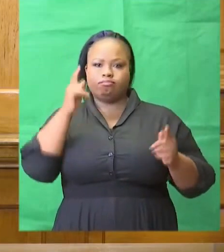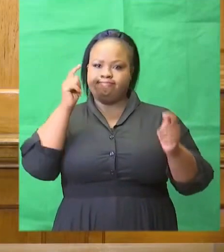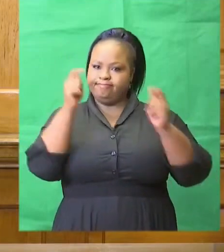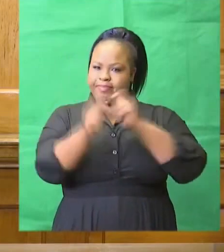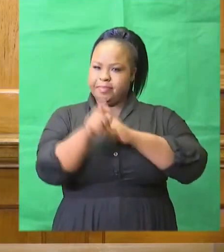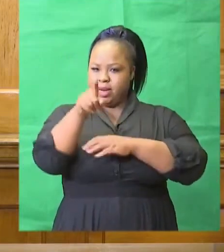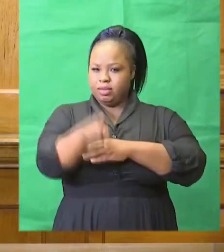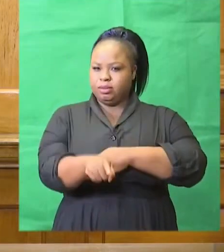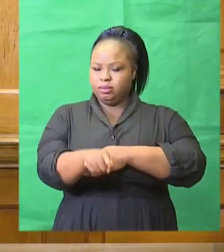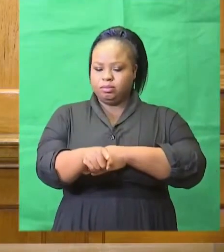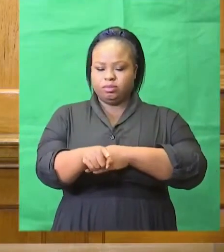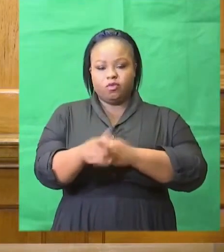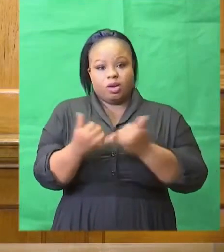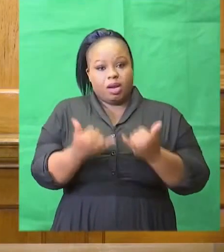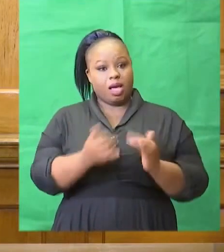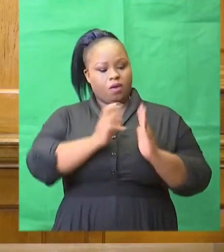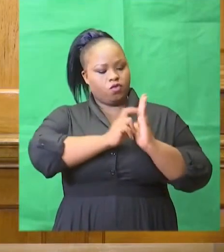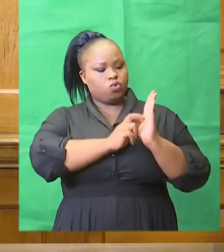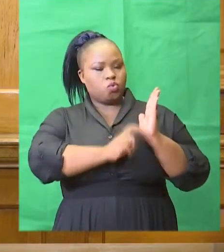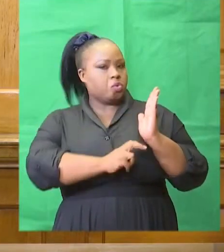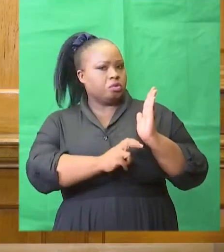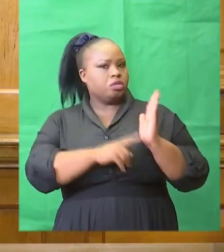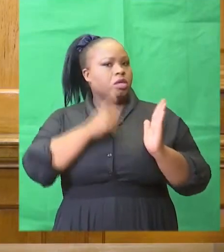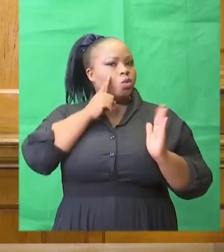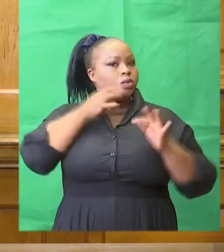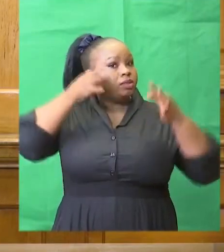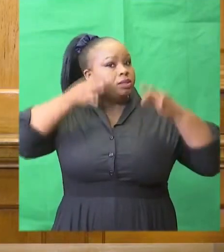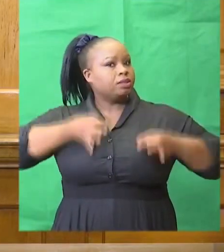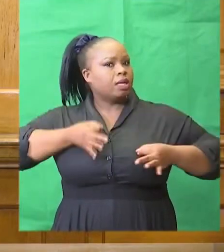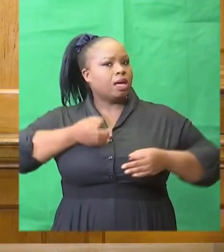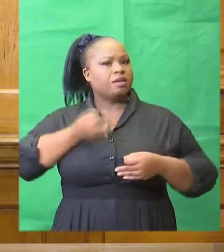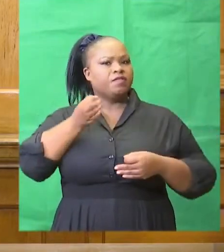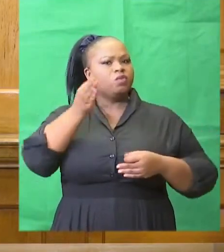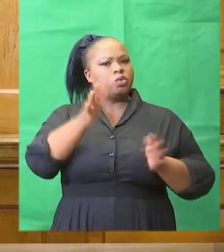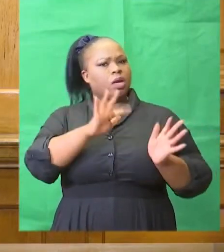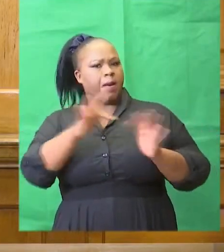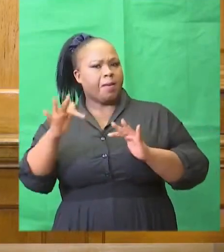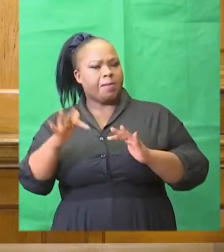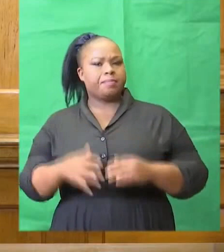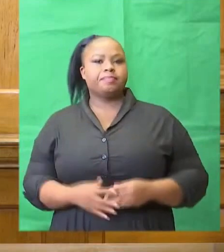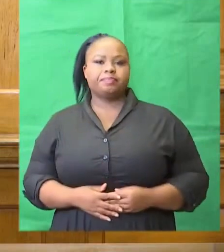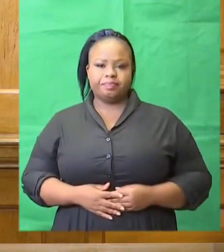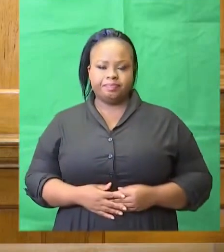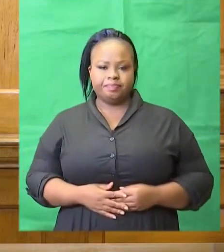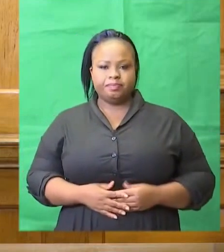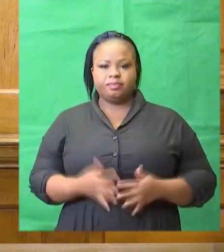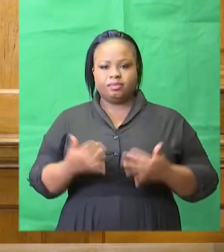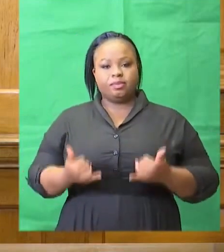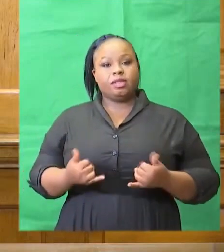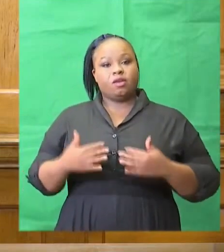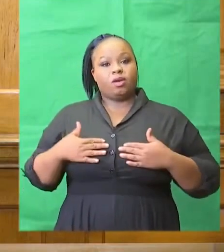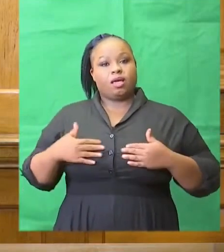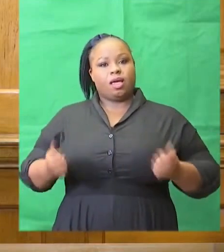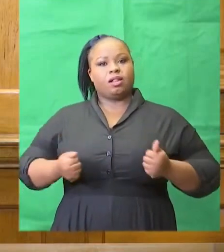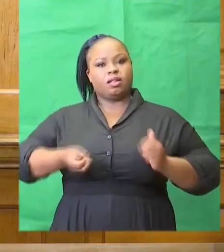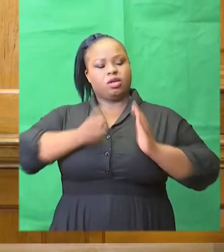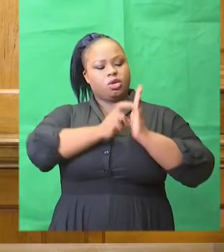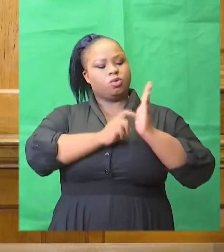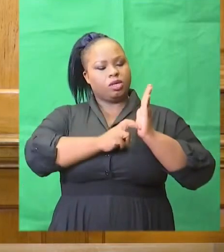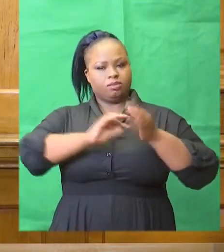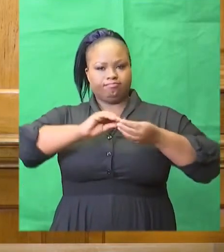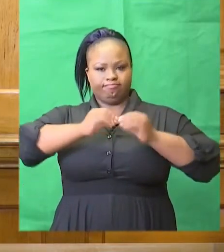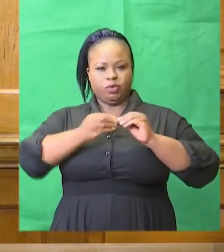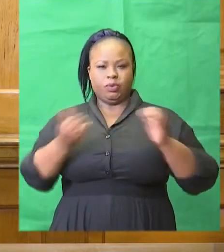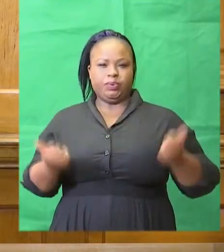be made to the current regulations. We have started the process of amending our health regulations so